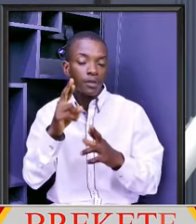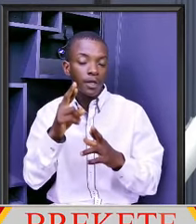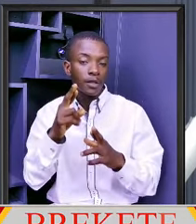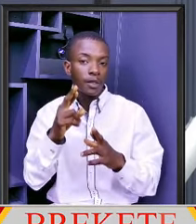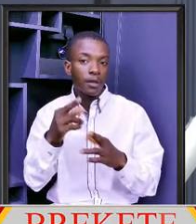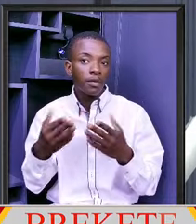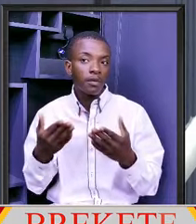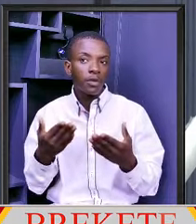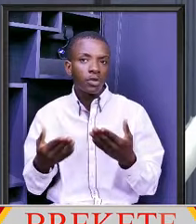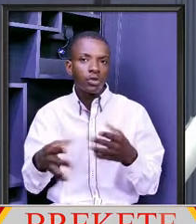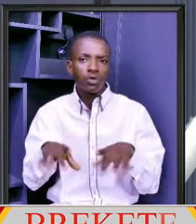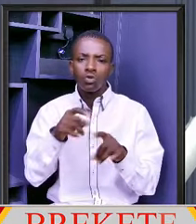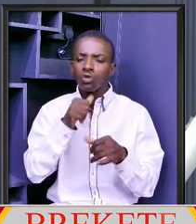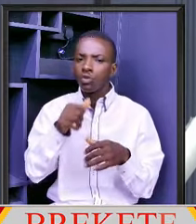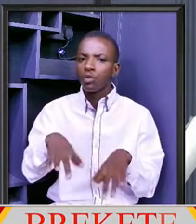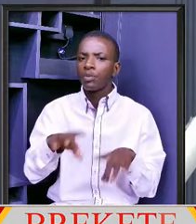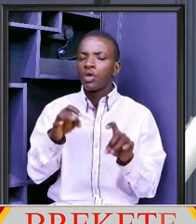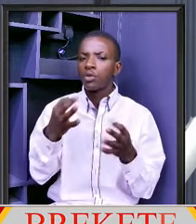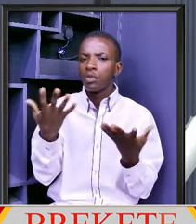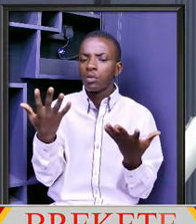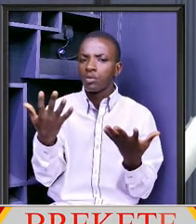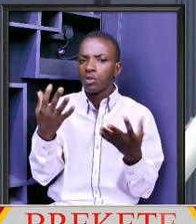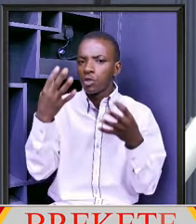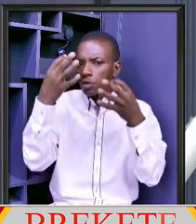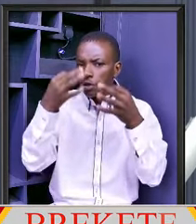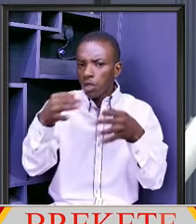I may decide not to pick your call.